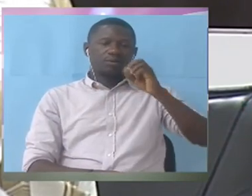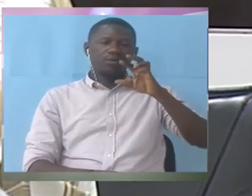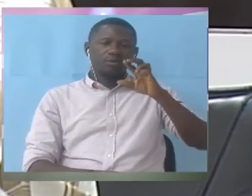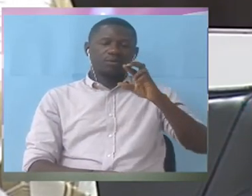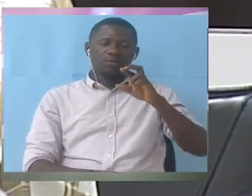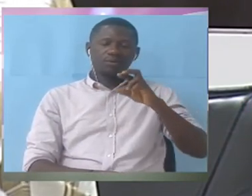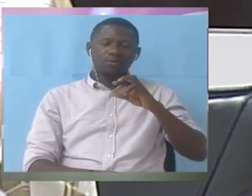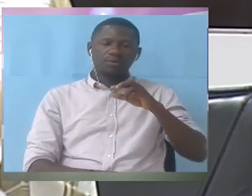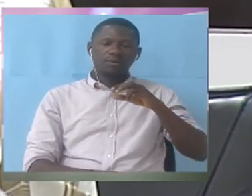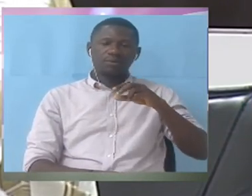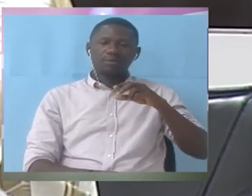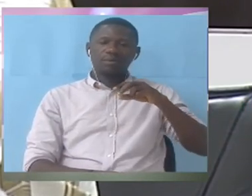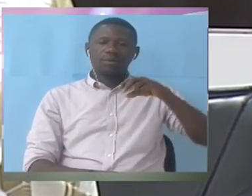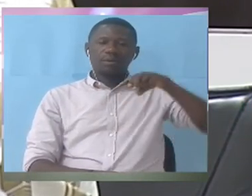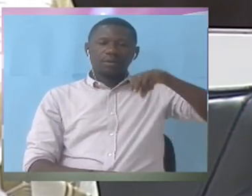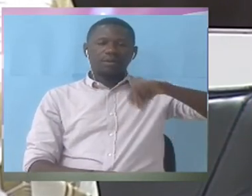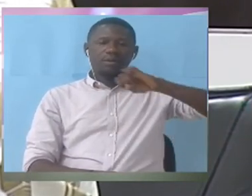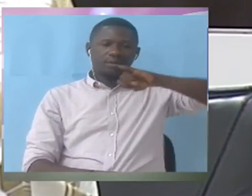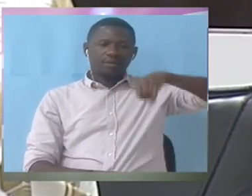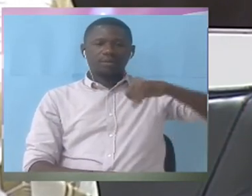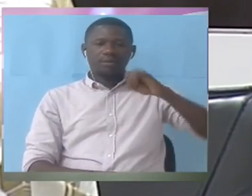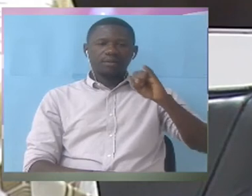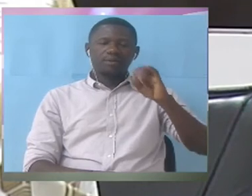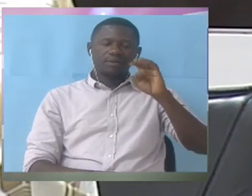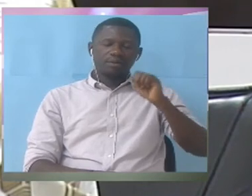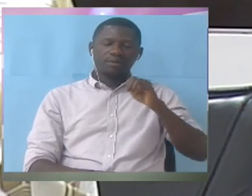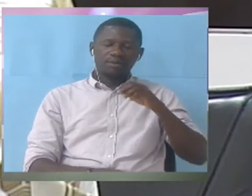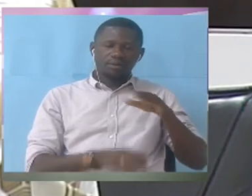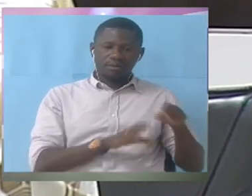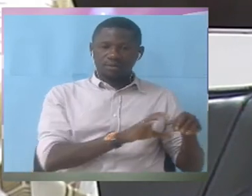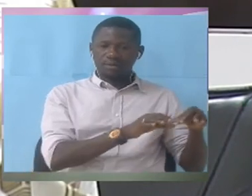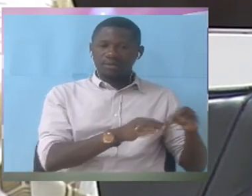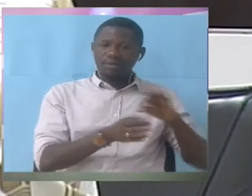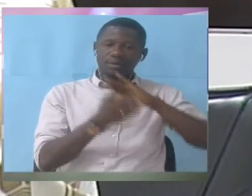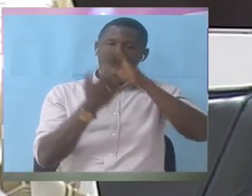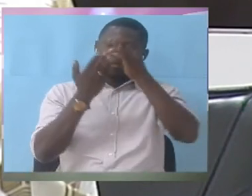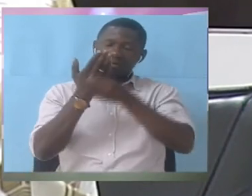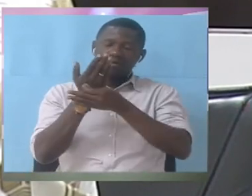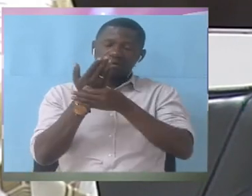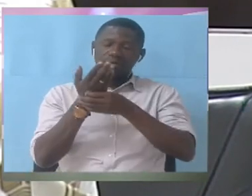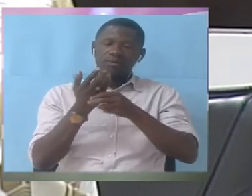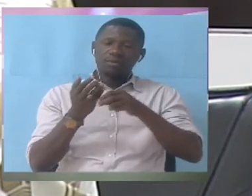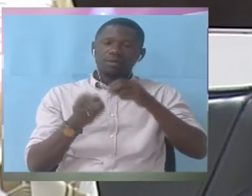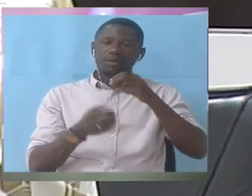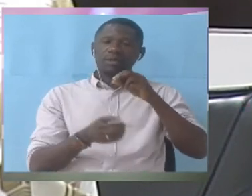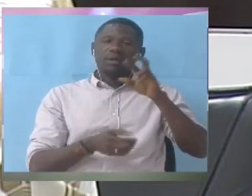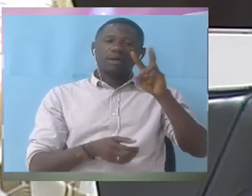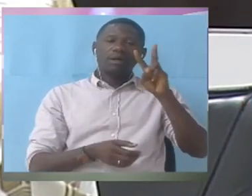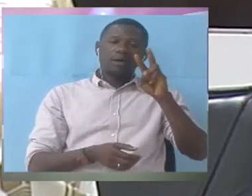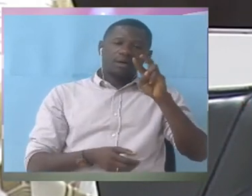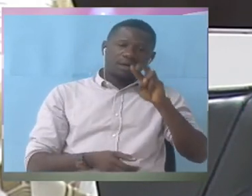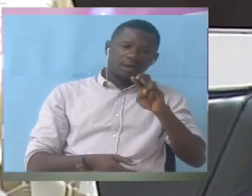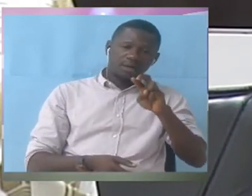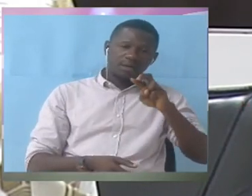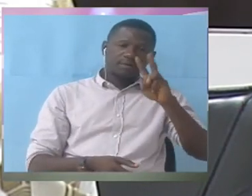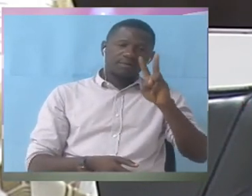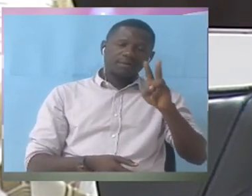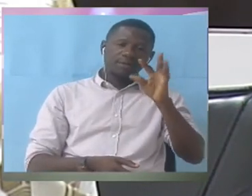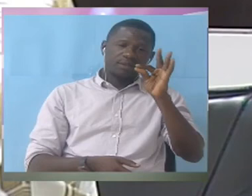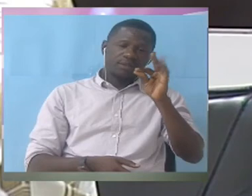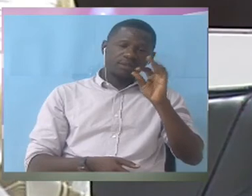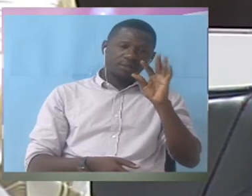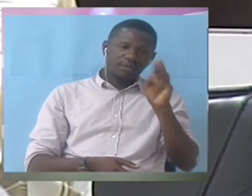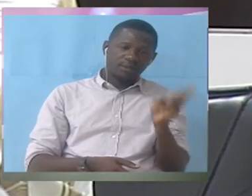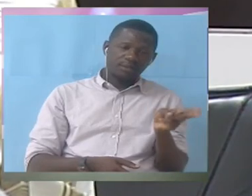is redeployed to the Royal Victoria Hospital. Ne Major Malick Njie yobbu wat nañ ko ci l'hôpital bu mag bi ci